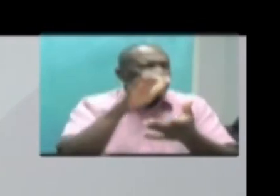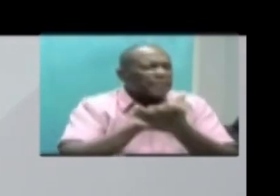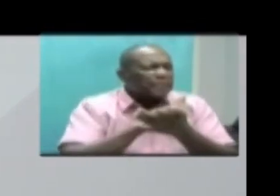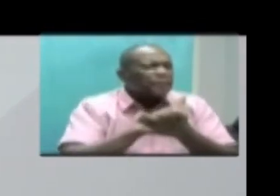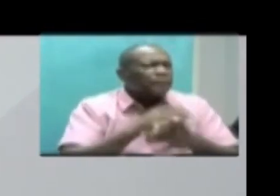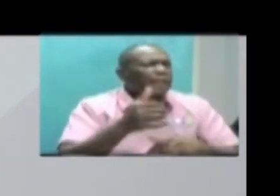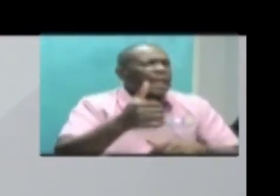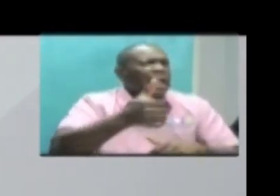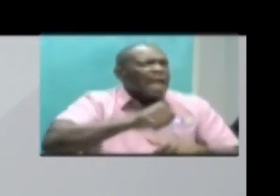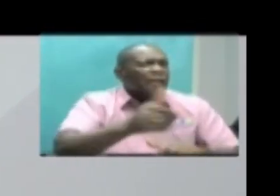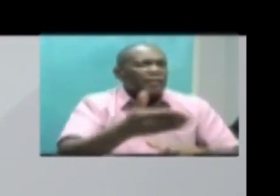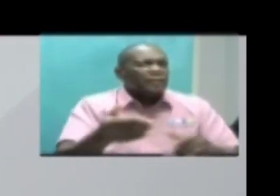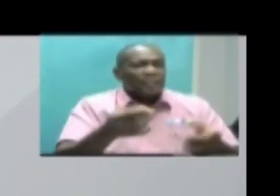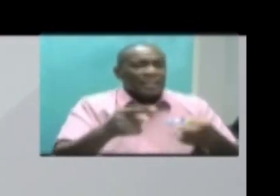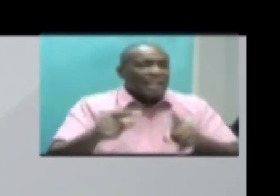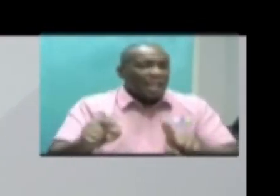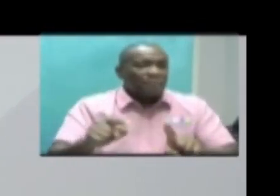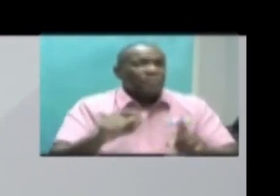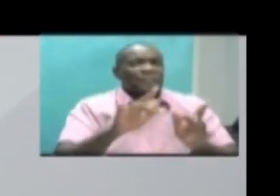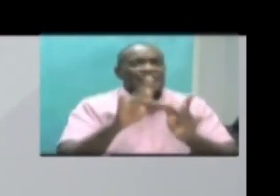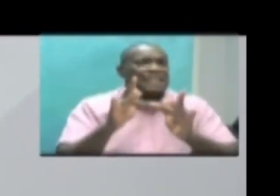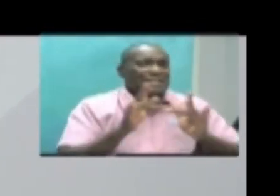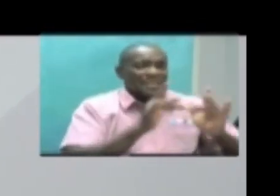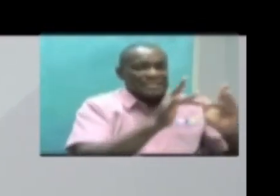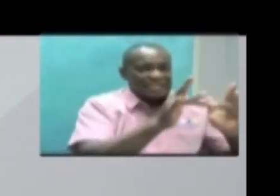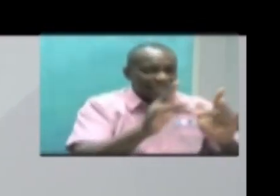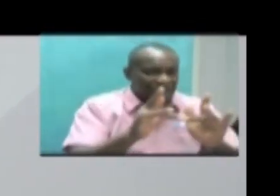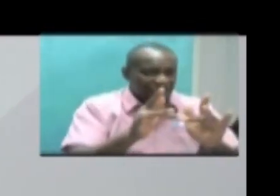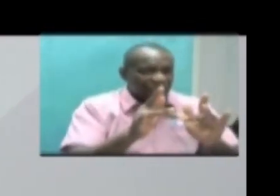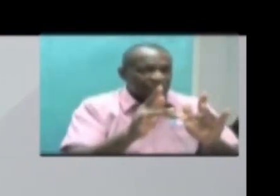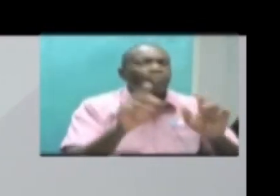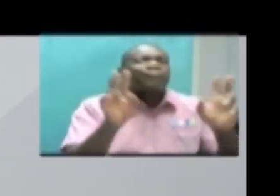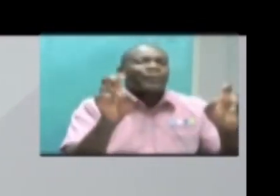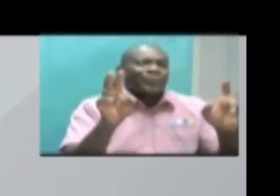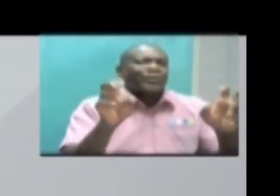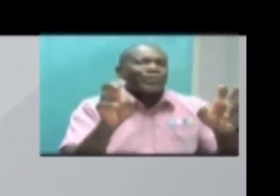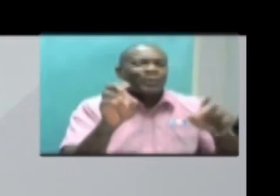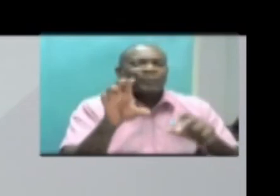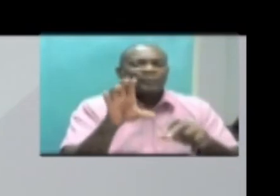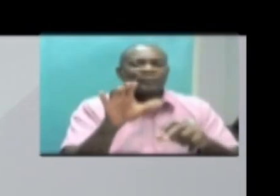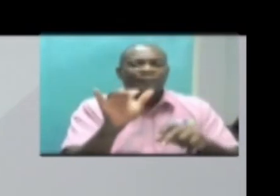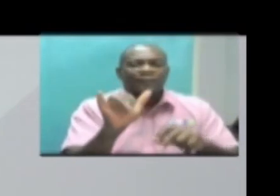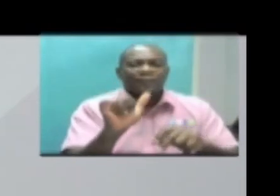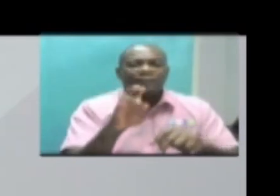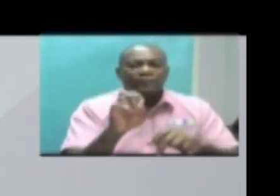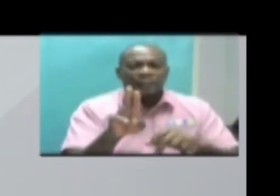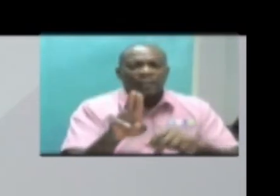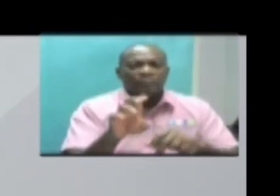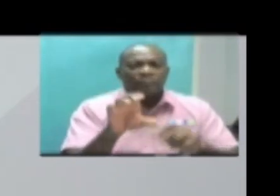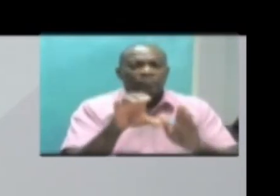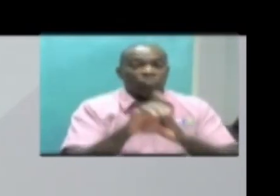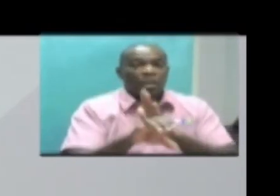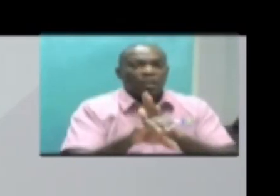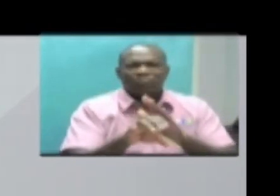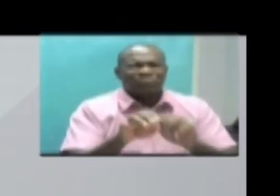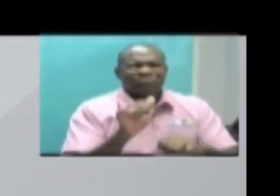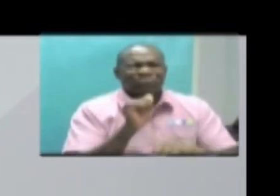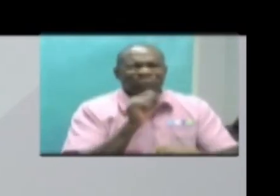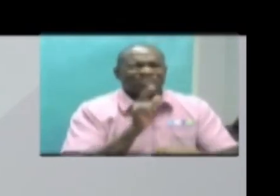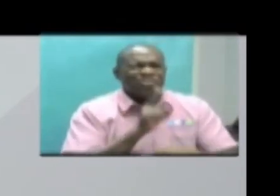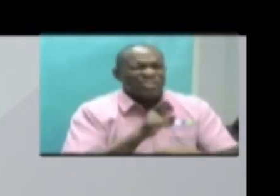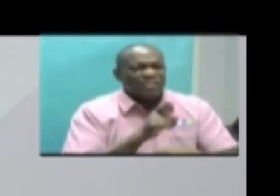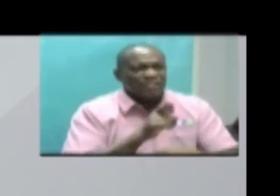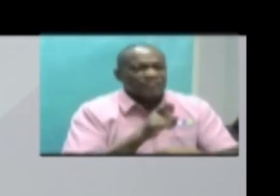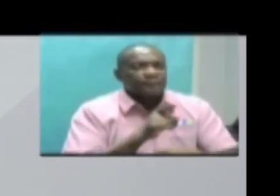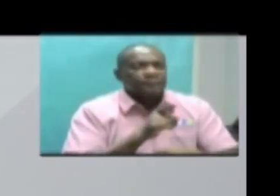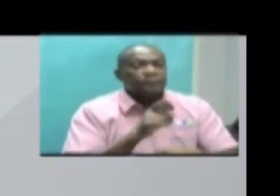internet, it's a cybercrime. And that is not so. That's the first thing. And the second thing is that right